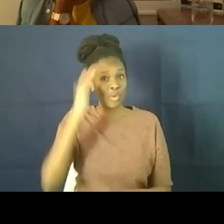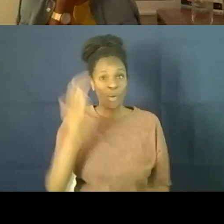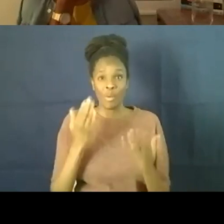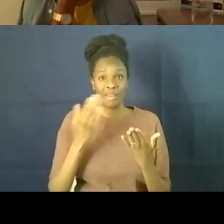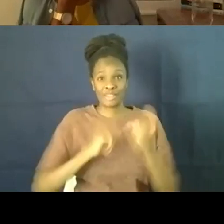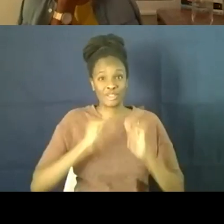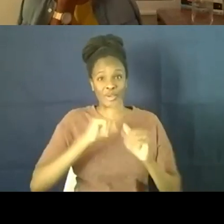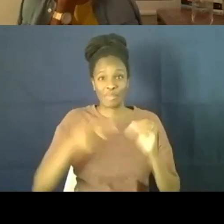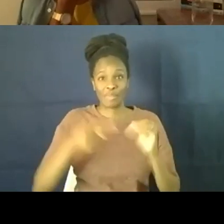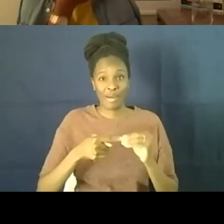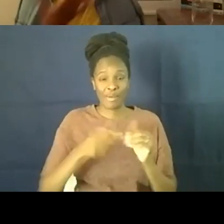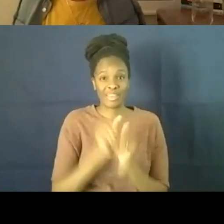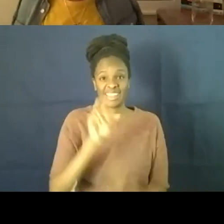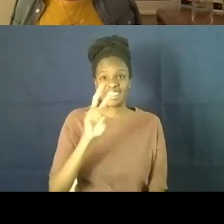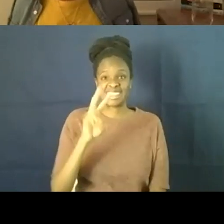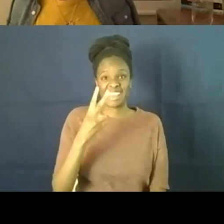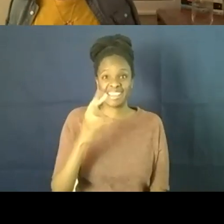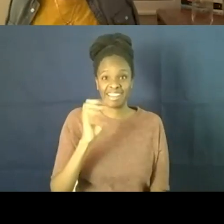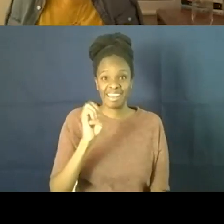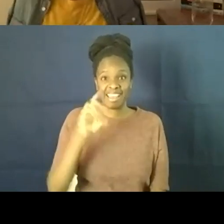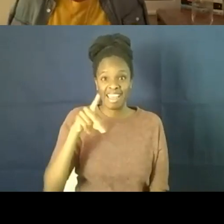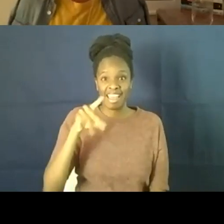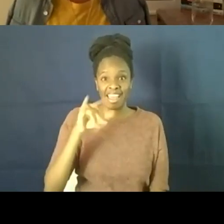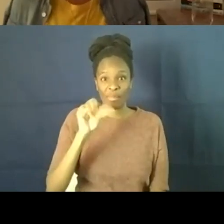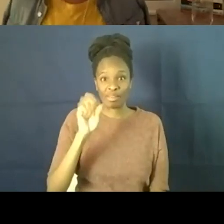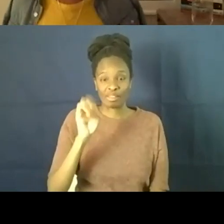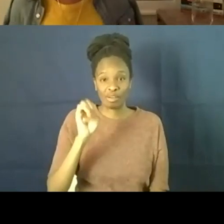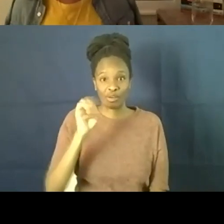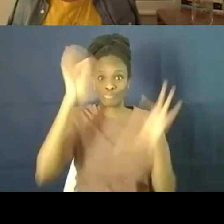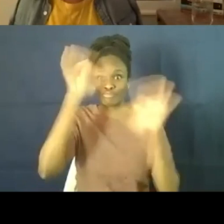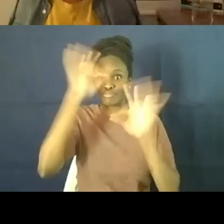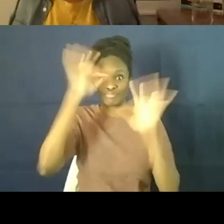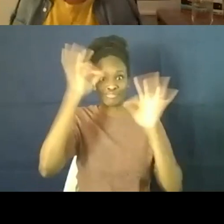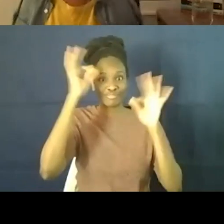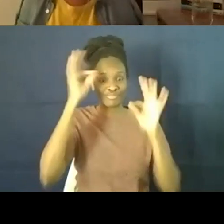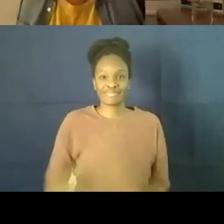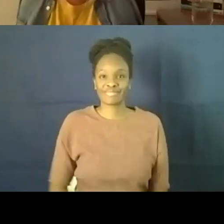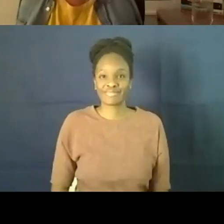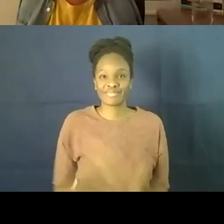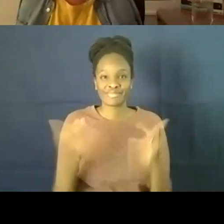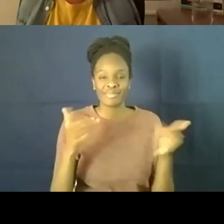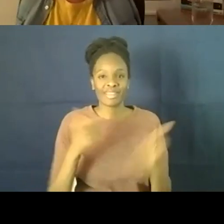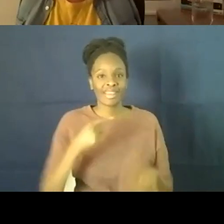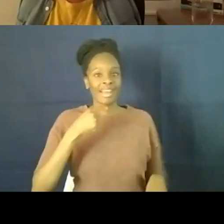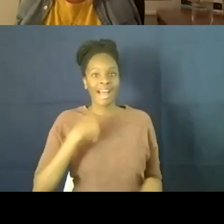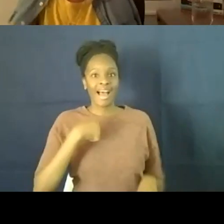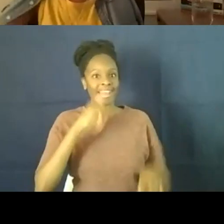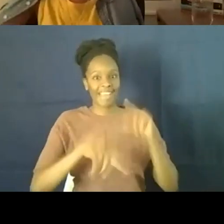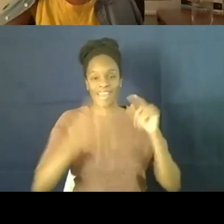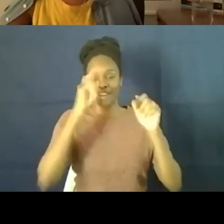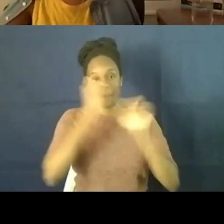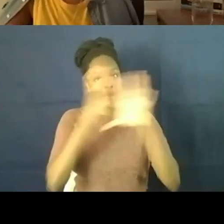don't know. They don't say it like that, but it's that. Literally, I can't even imagine what that must feel